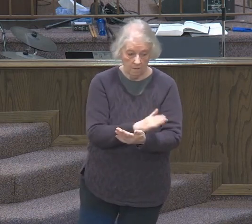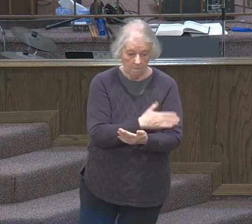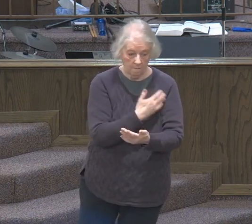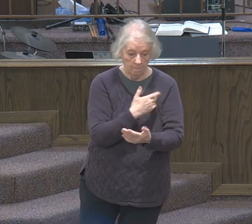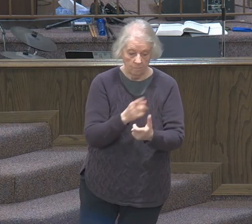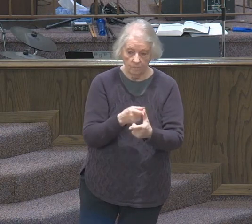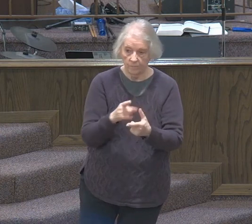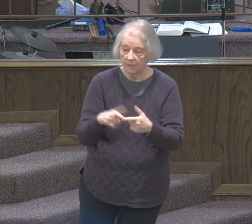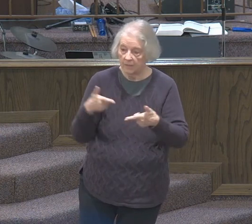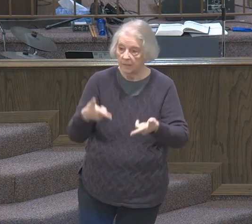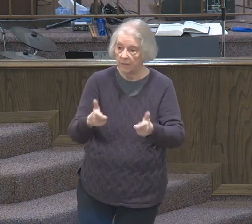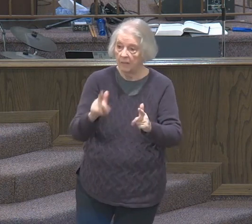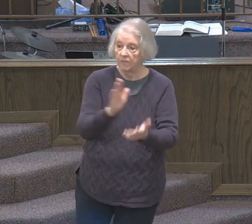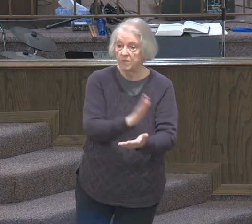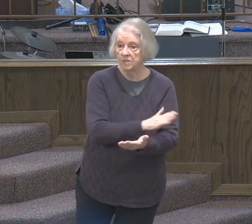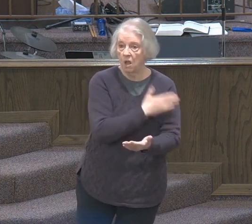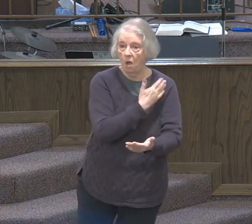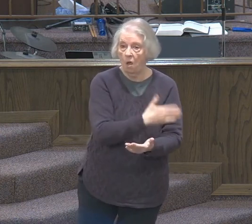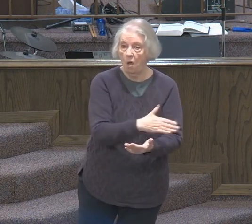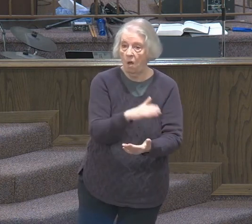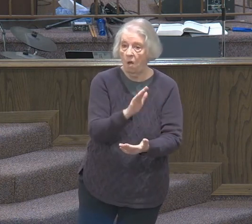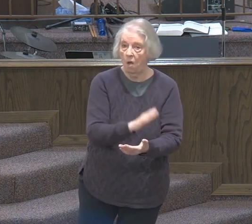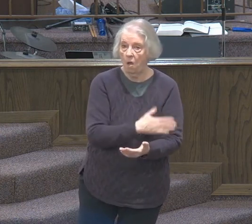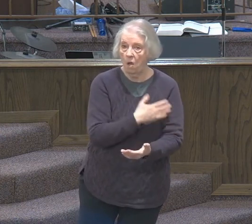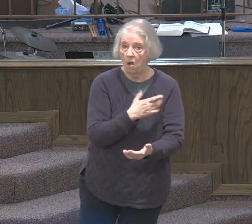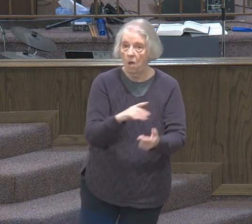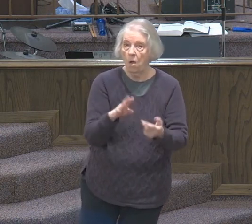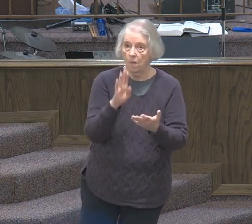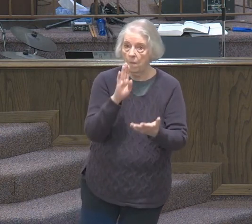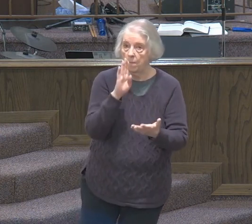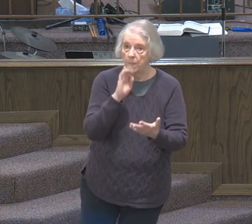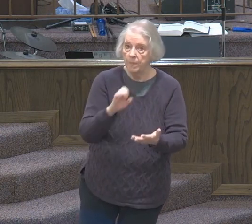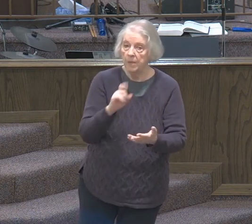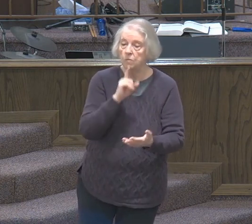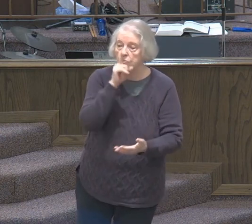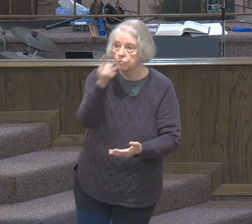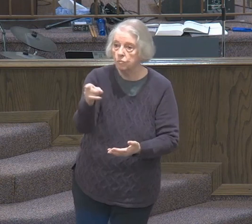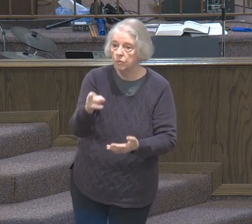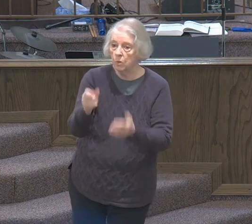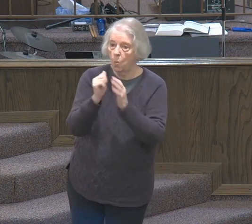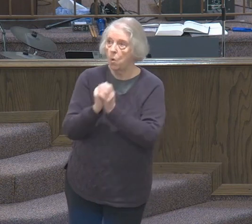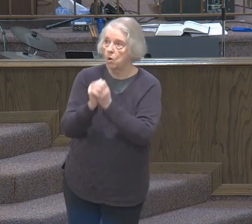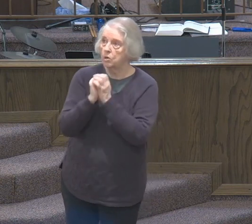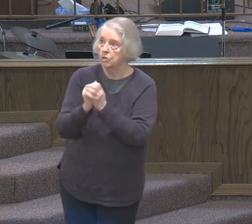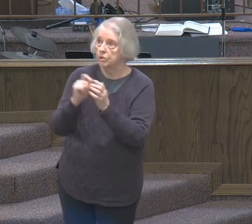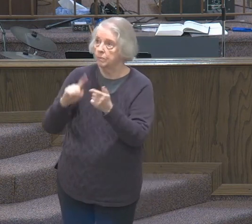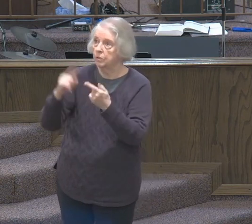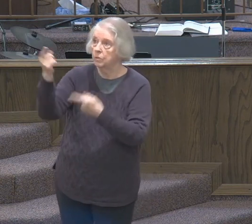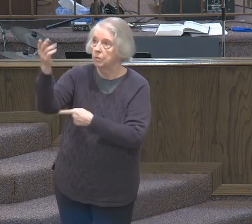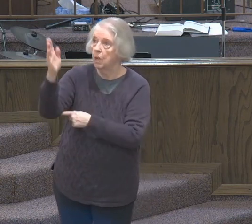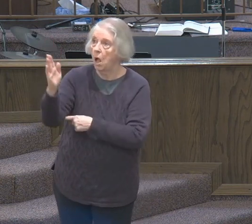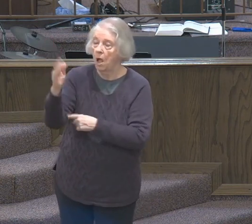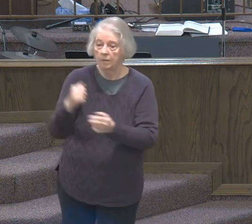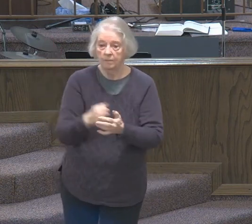then let the song be an act of worship. Okay, enough with that hard stuff, right? Enough with that, all right?